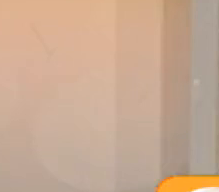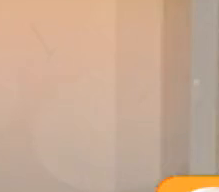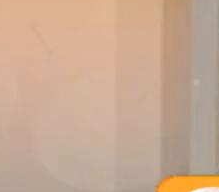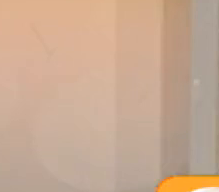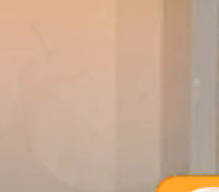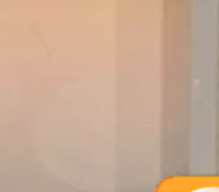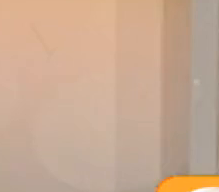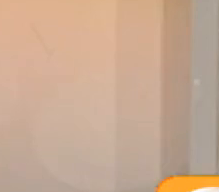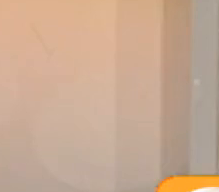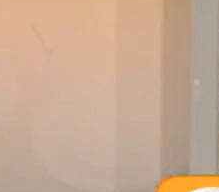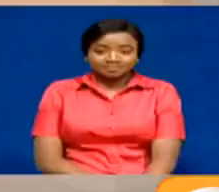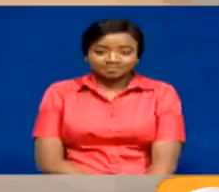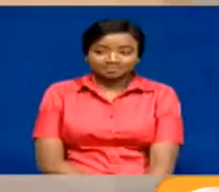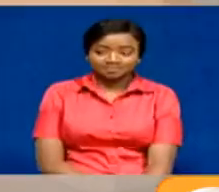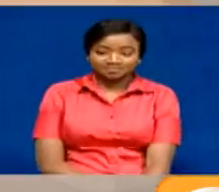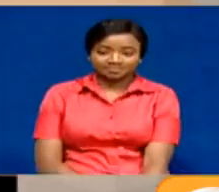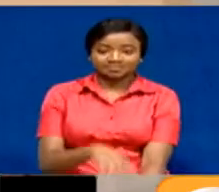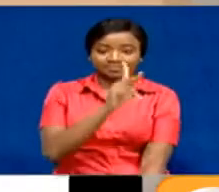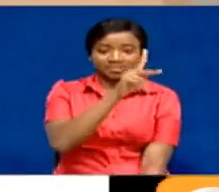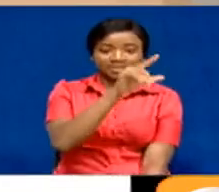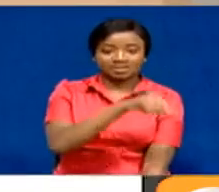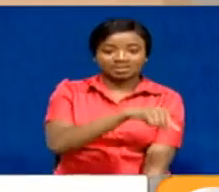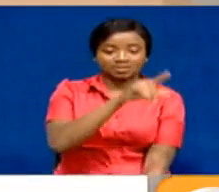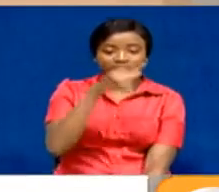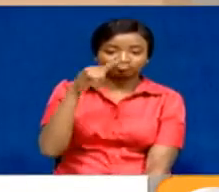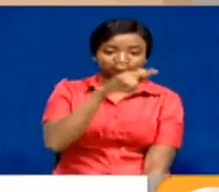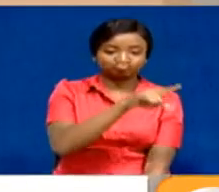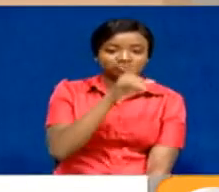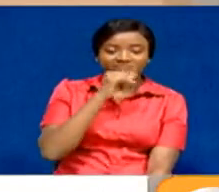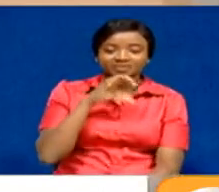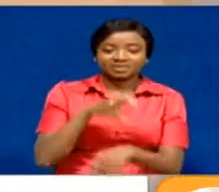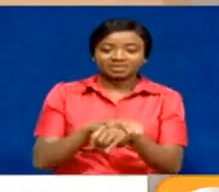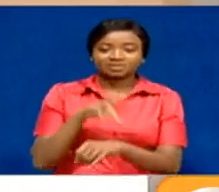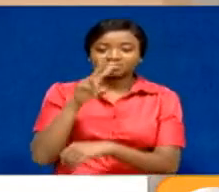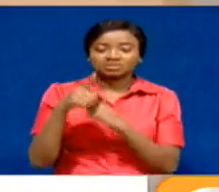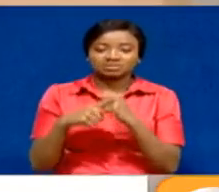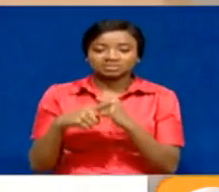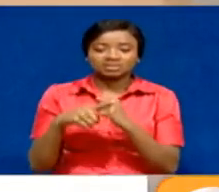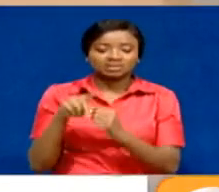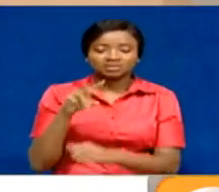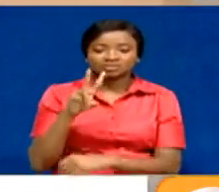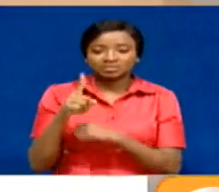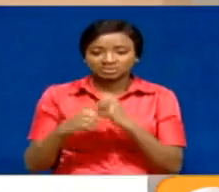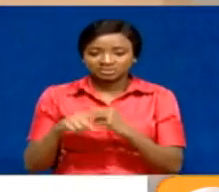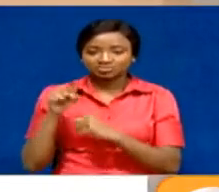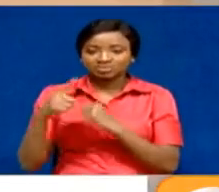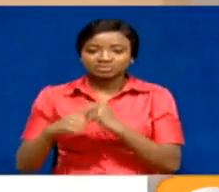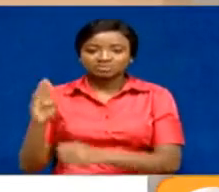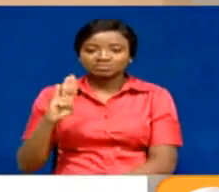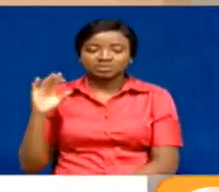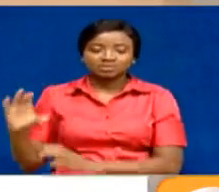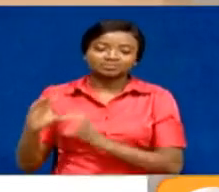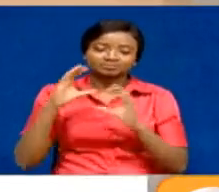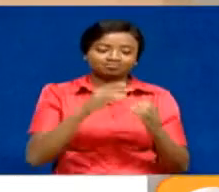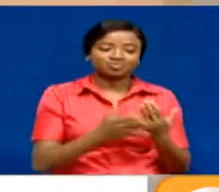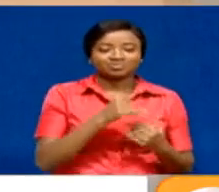Then Kenya Airways has received 26.6 billion shillings from the Exchequer to aid the airline stay afloat after its financial woes were further exposed